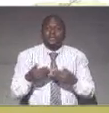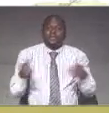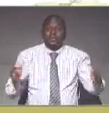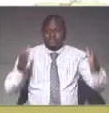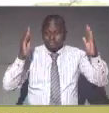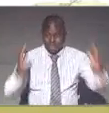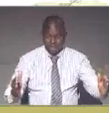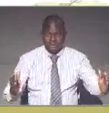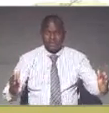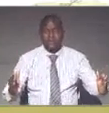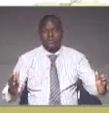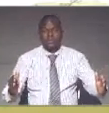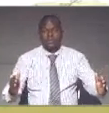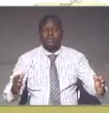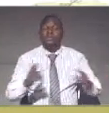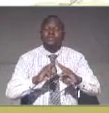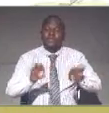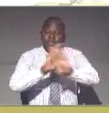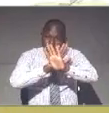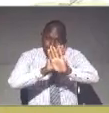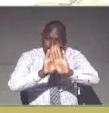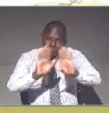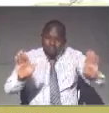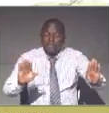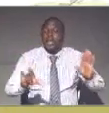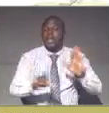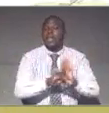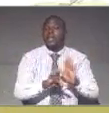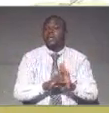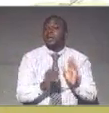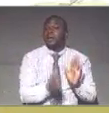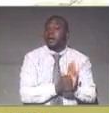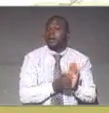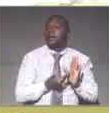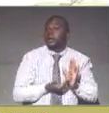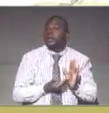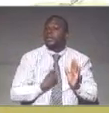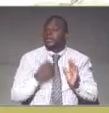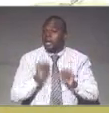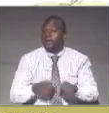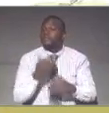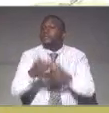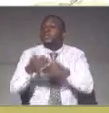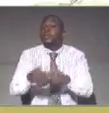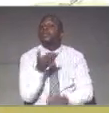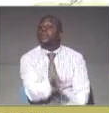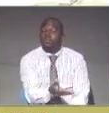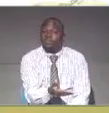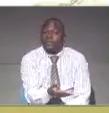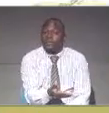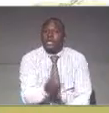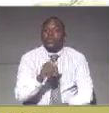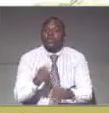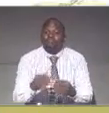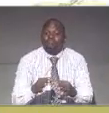boundary, it is very clear, the land act is clear that you should be having the neighbors. When